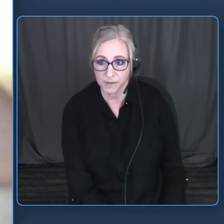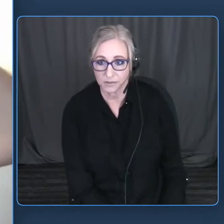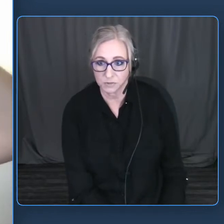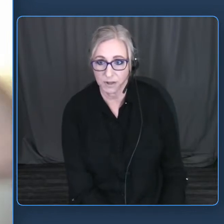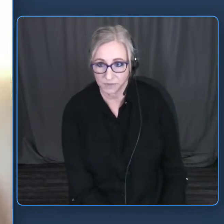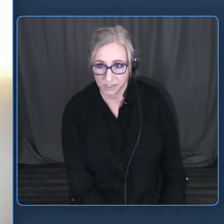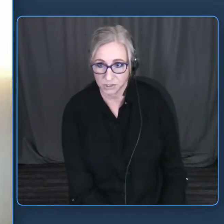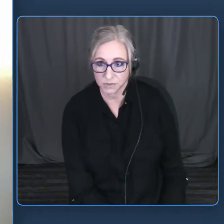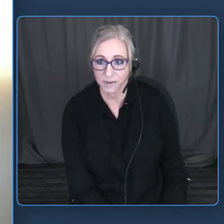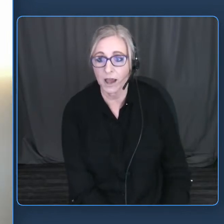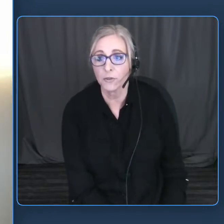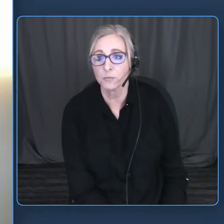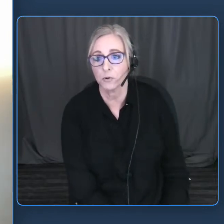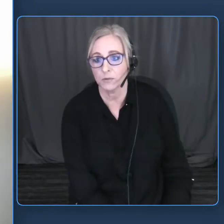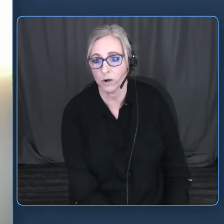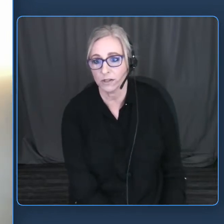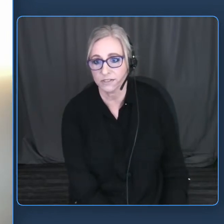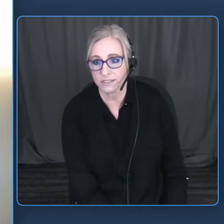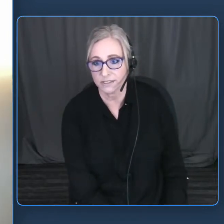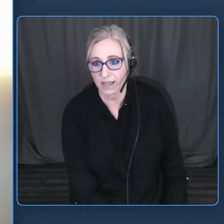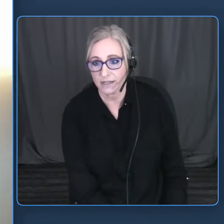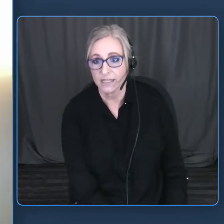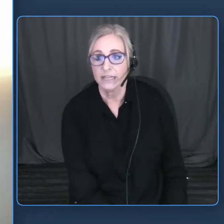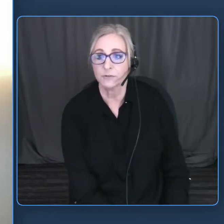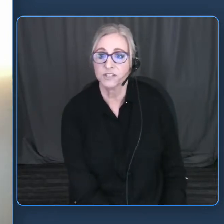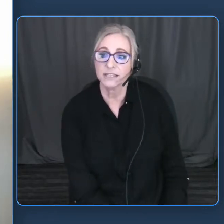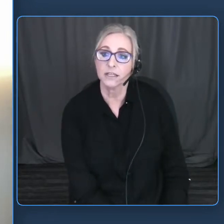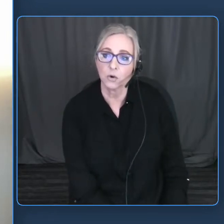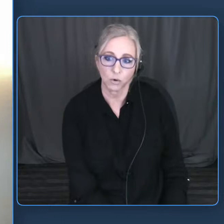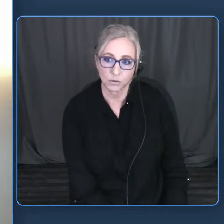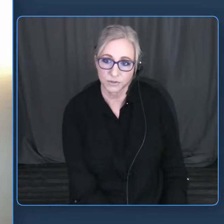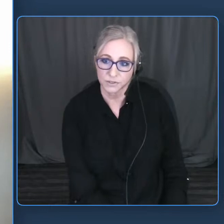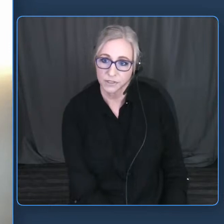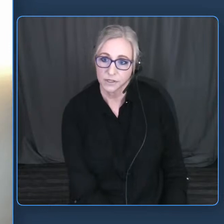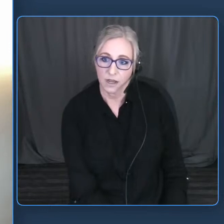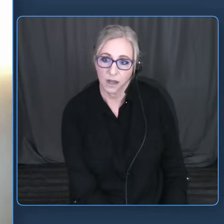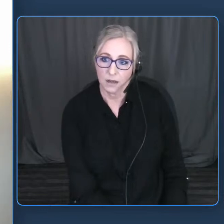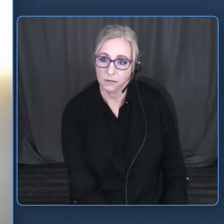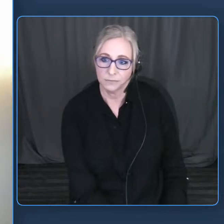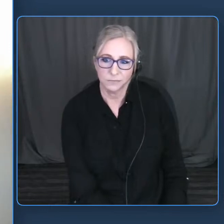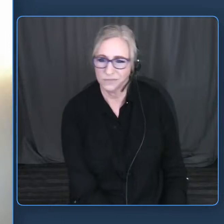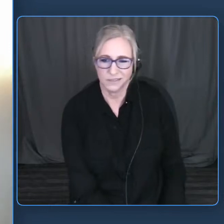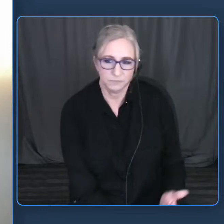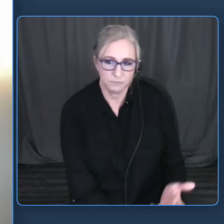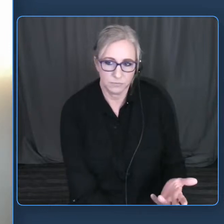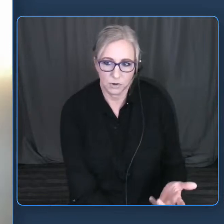and be able to make those modifications. My other point is that if you're taking a course,